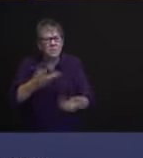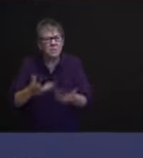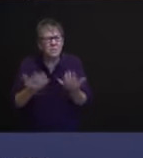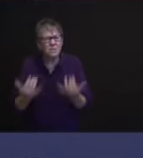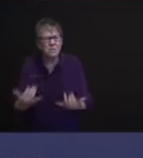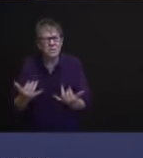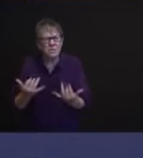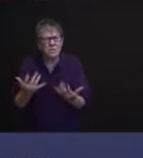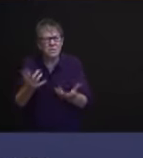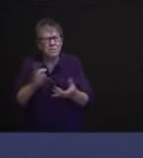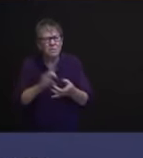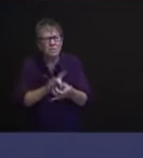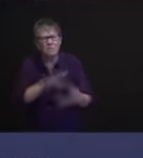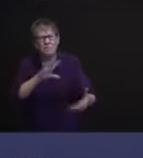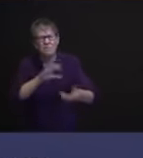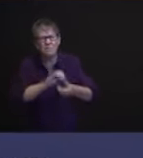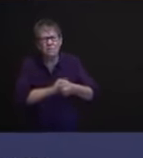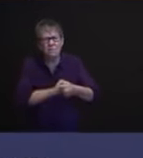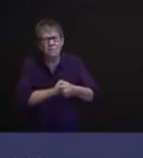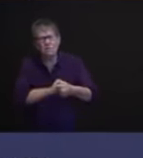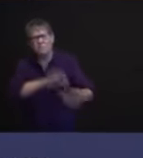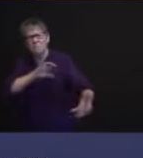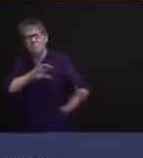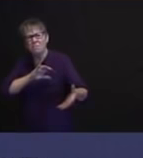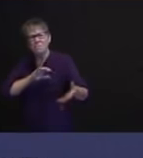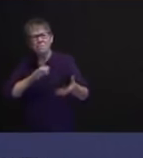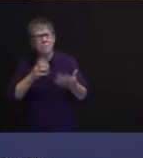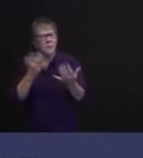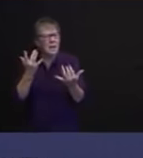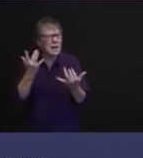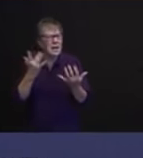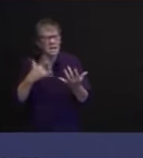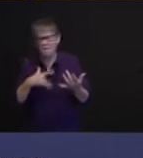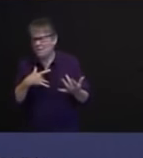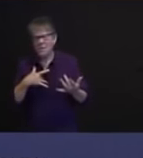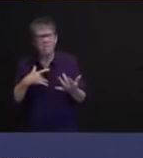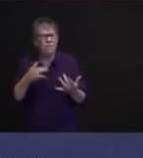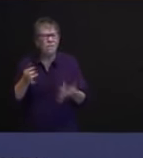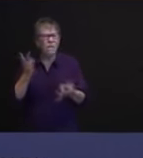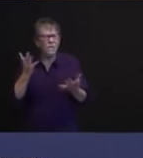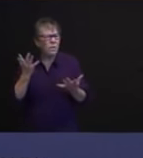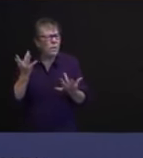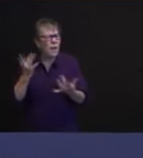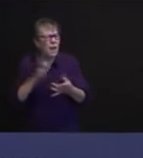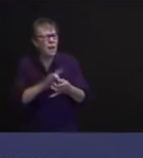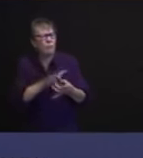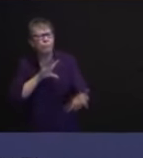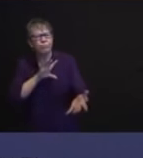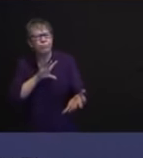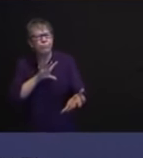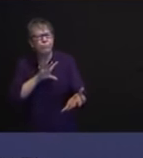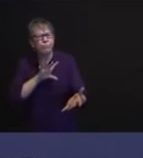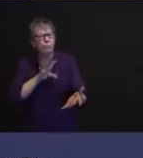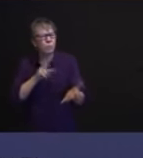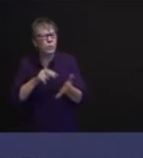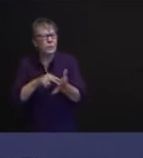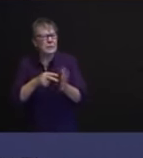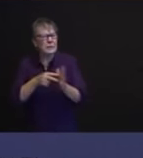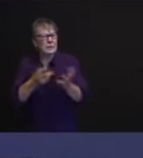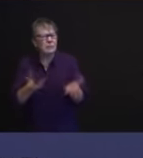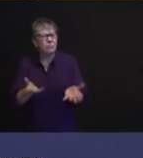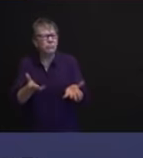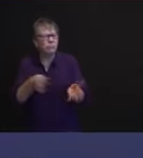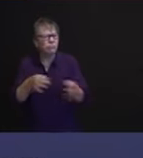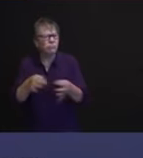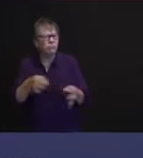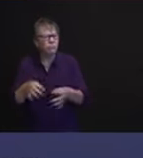to. I mean, the notion of putting a price on somebody's life is so offensive, it's beyond the pale.